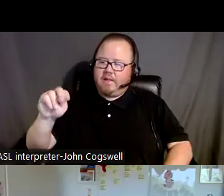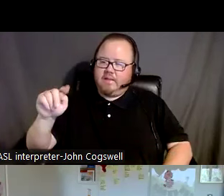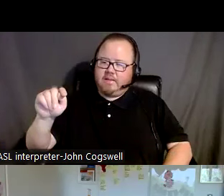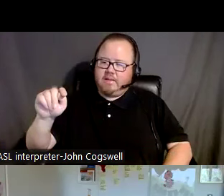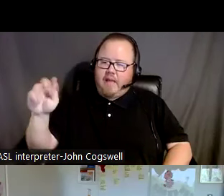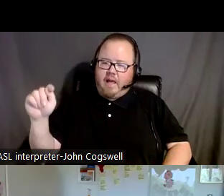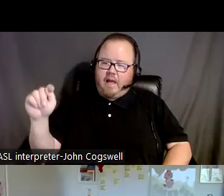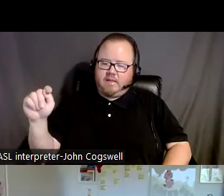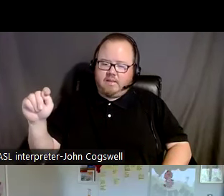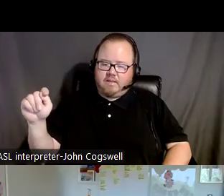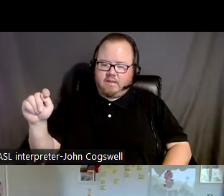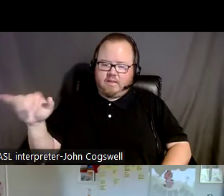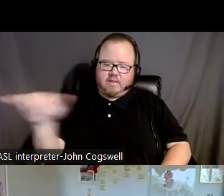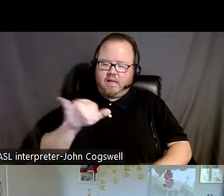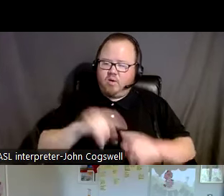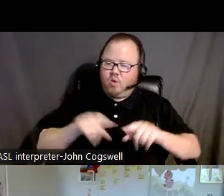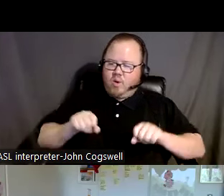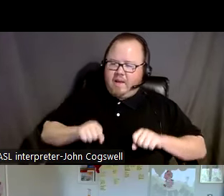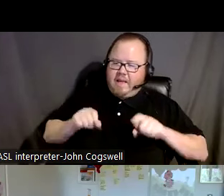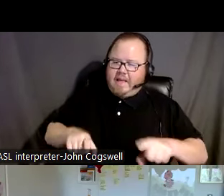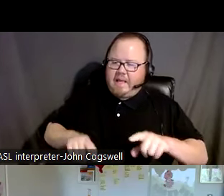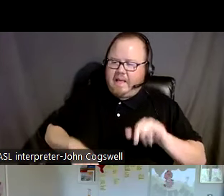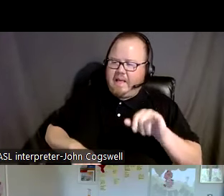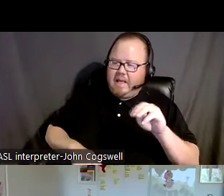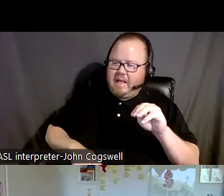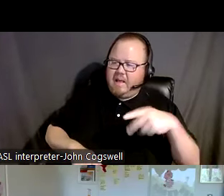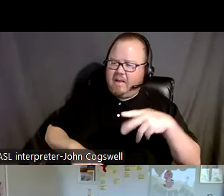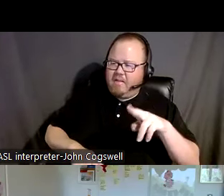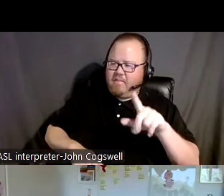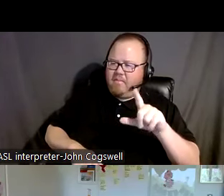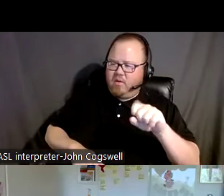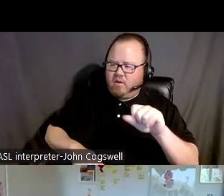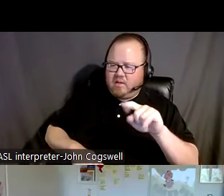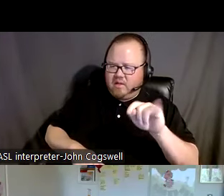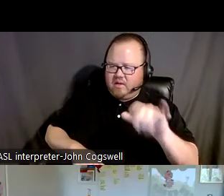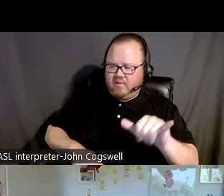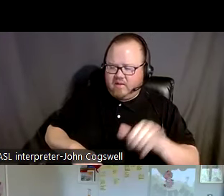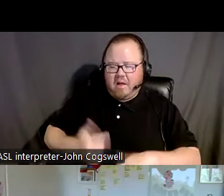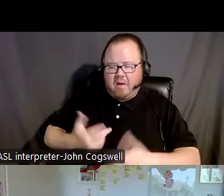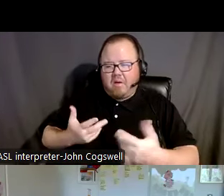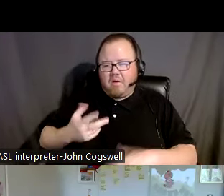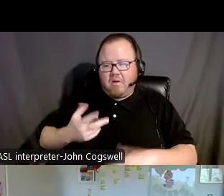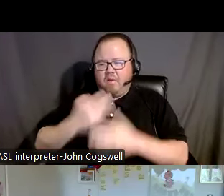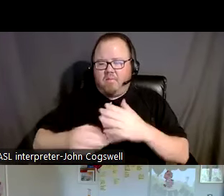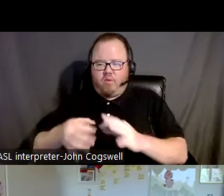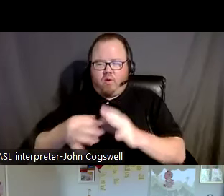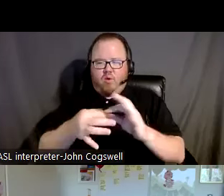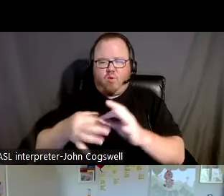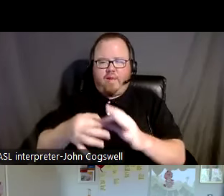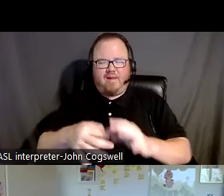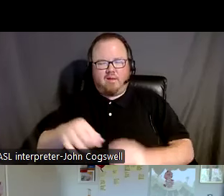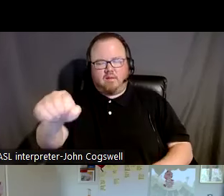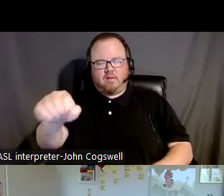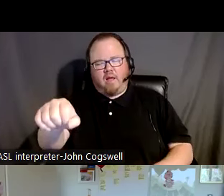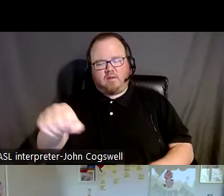to impulsivity? I would say it's correlated to impulsivity, but I would